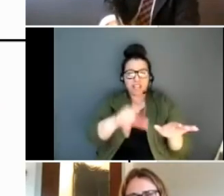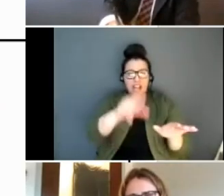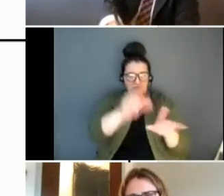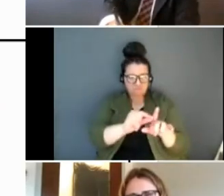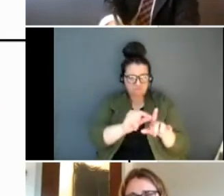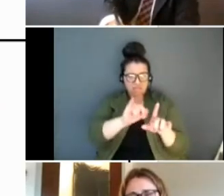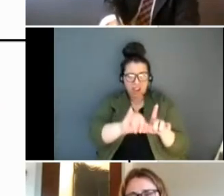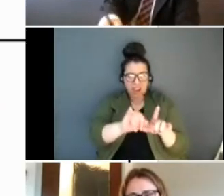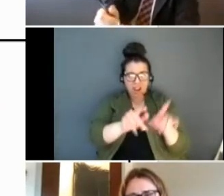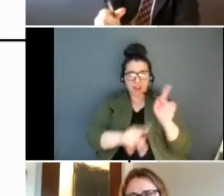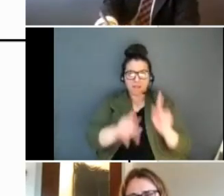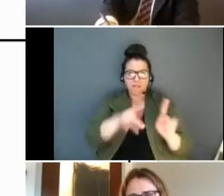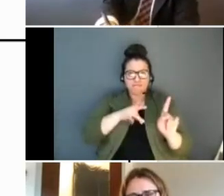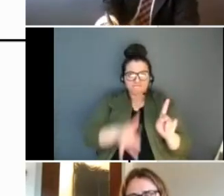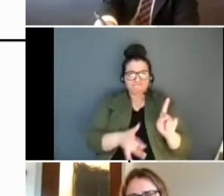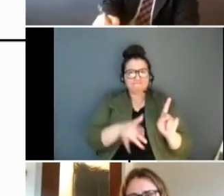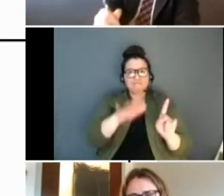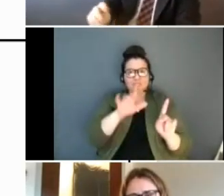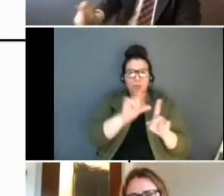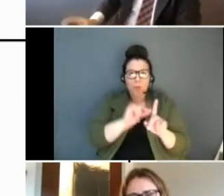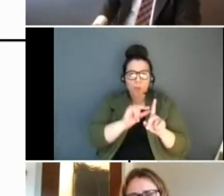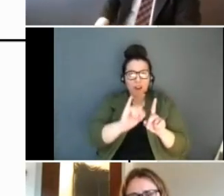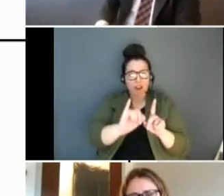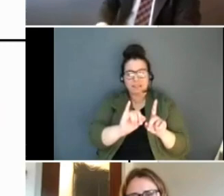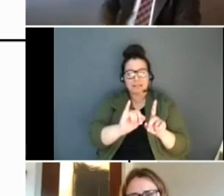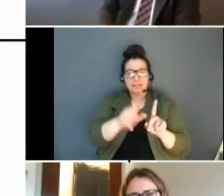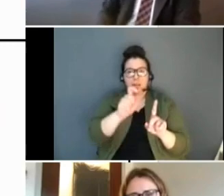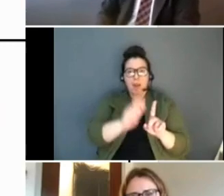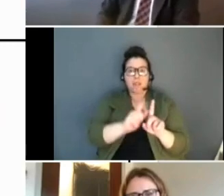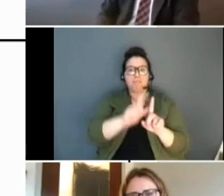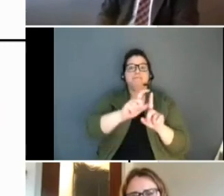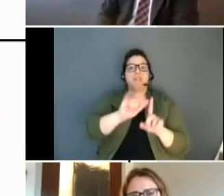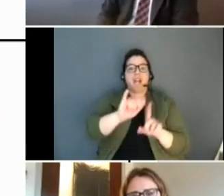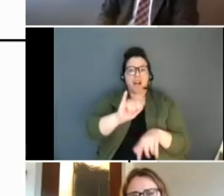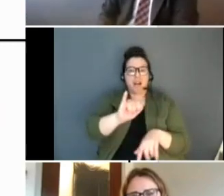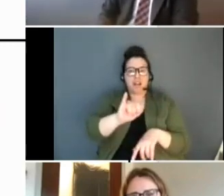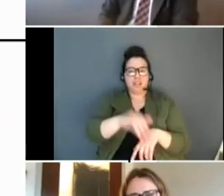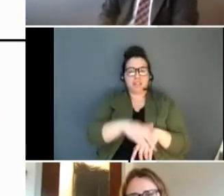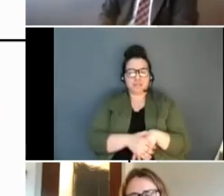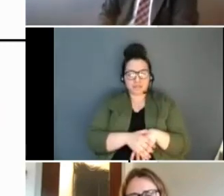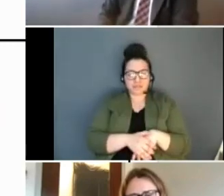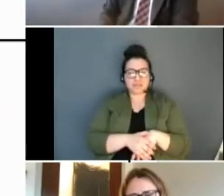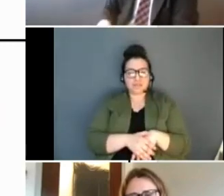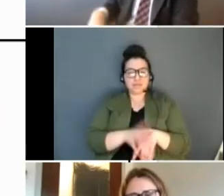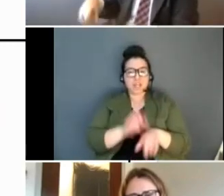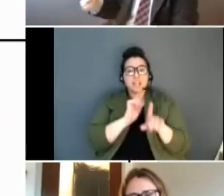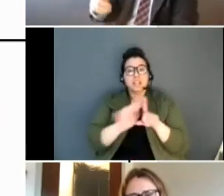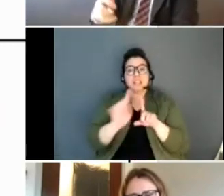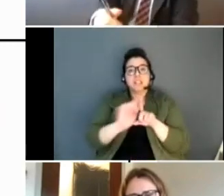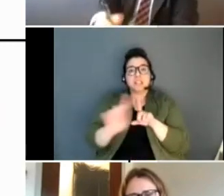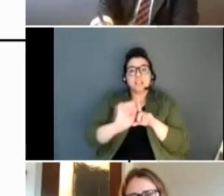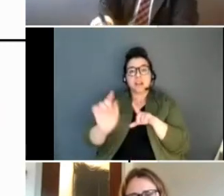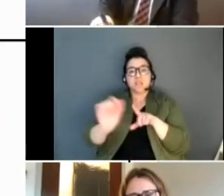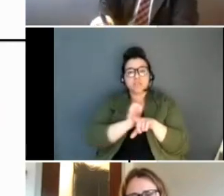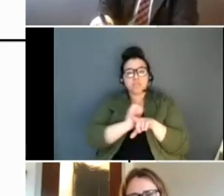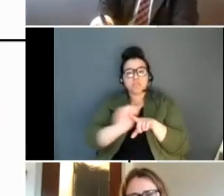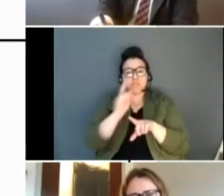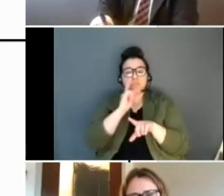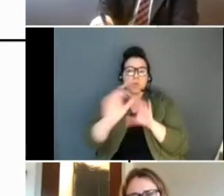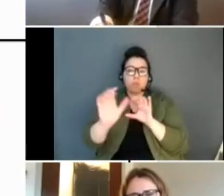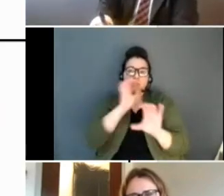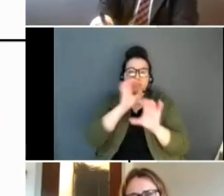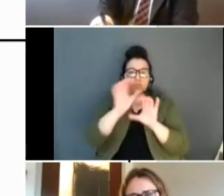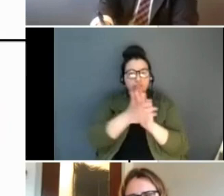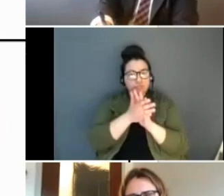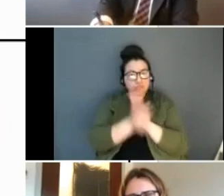a trend, and we need to be capitalizing it whenever possible. All kinds of different exercises to be a good communicator